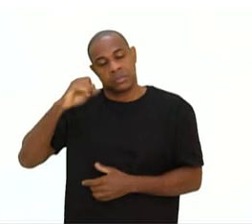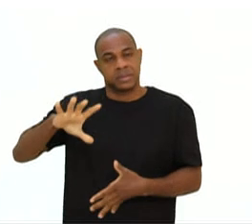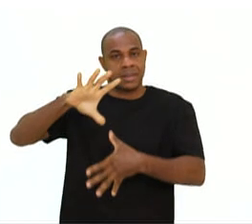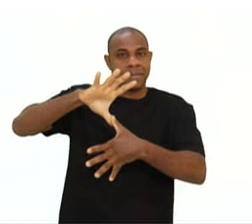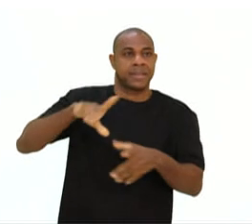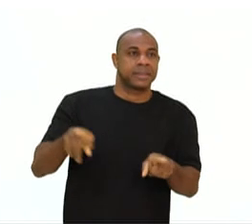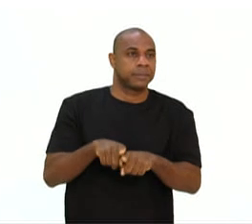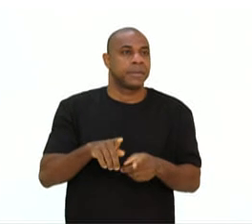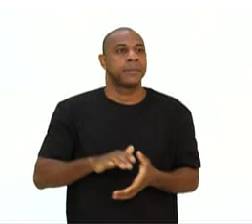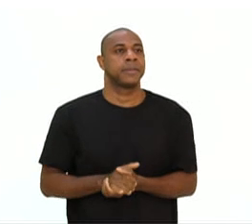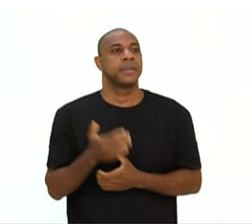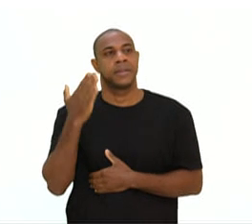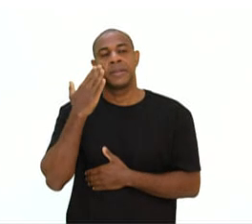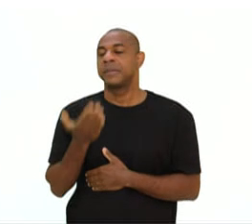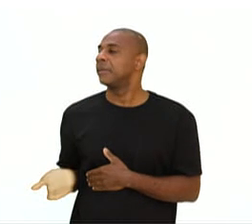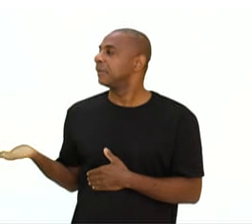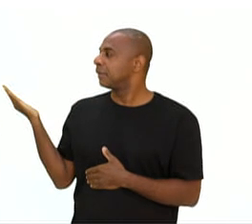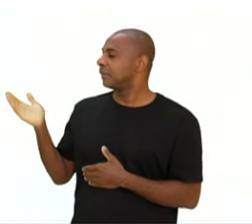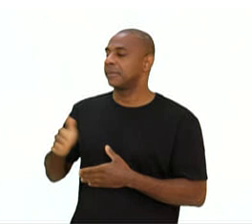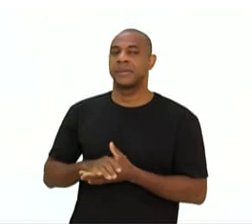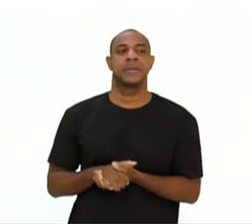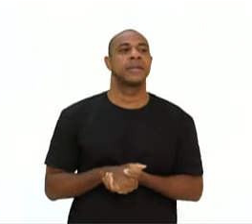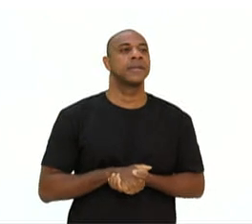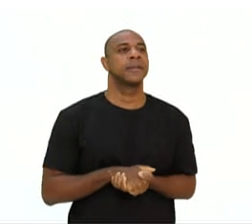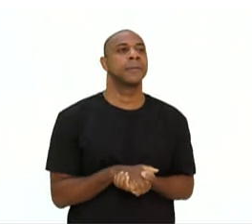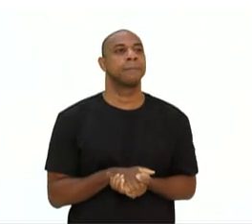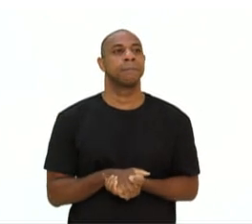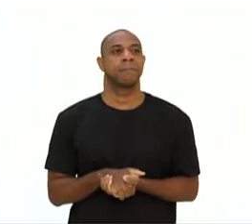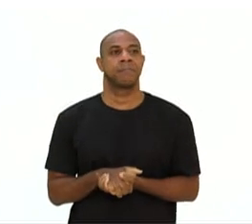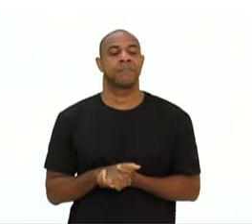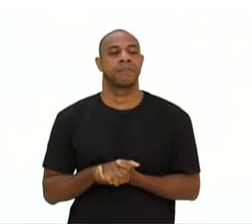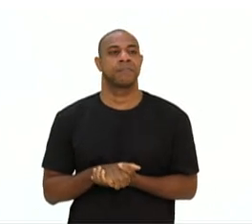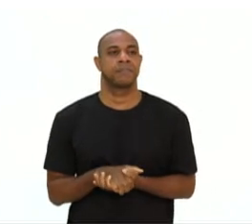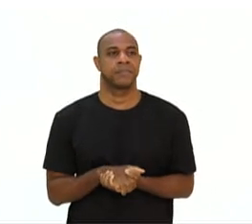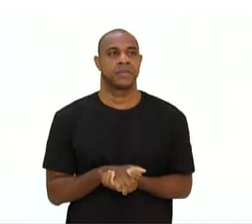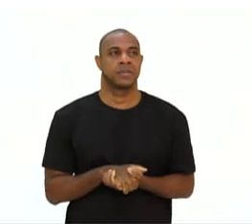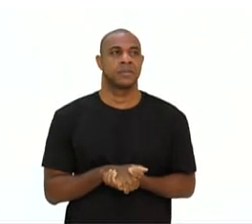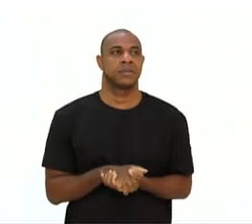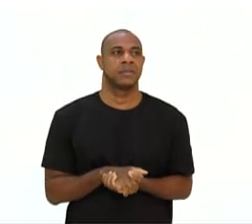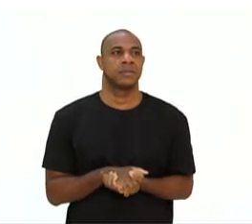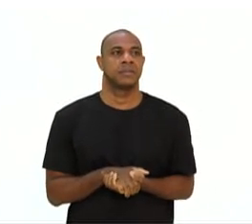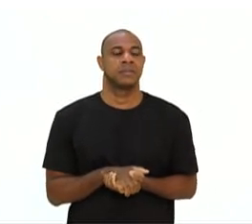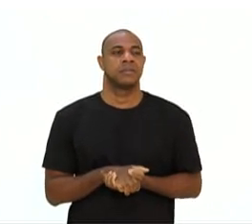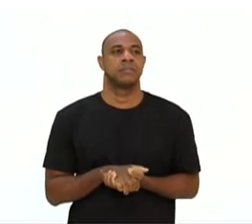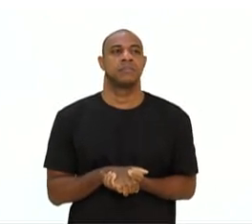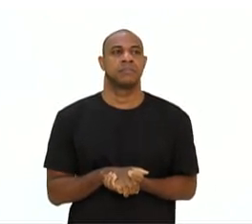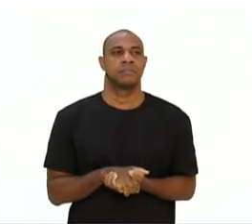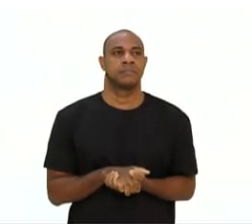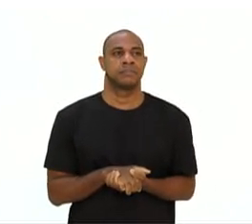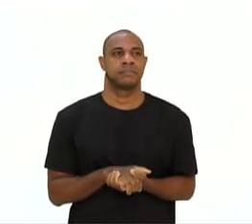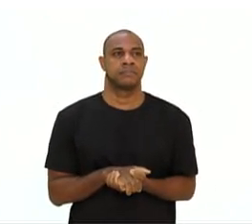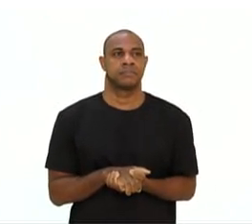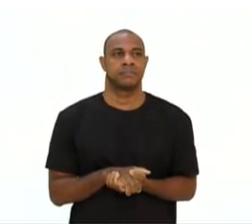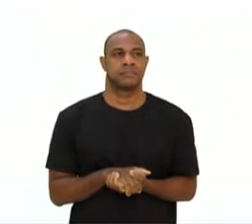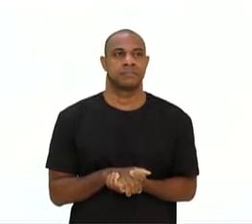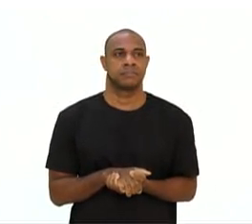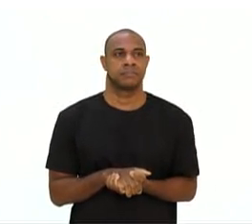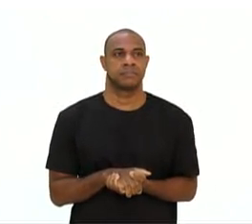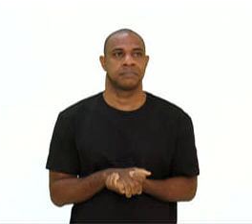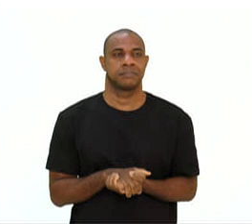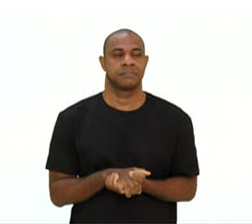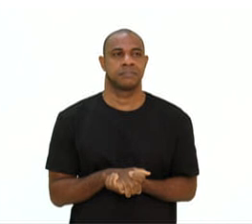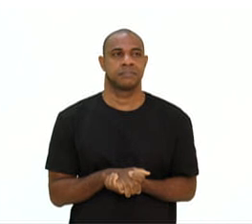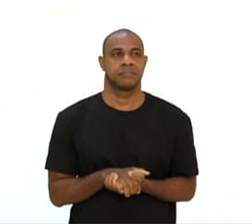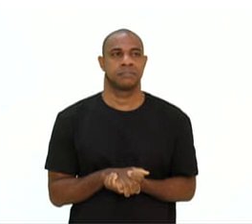Complete the sentence. Take a look in this fragment, in this chart. I guess being colored doesn't make me